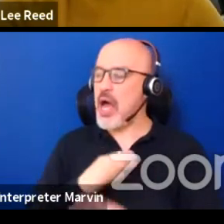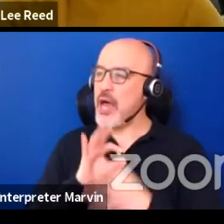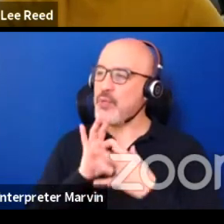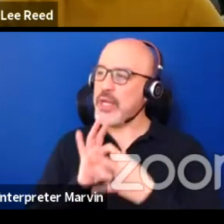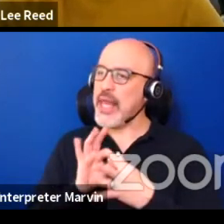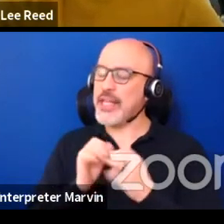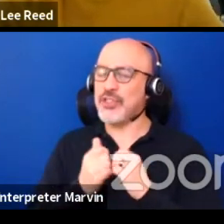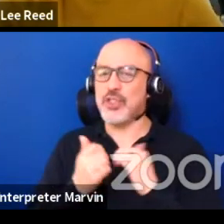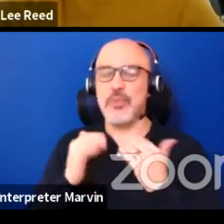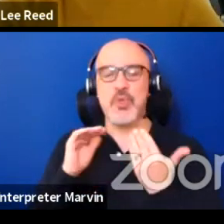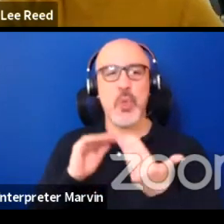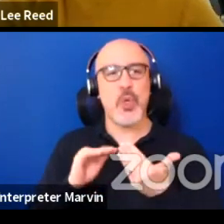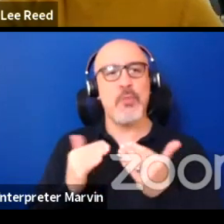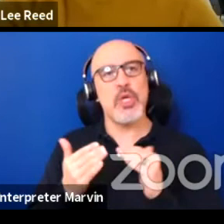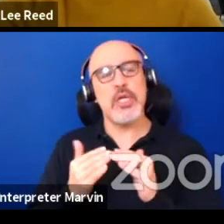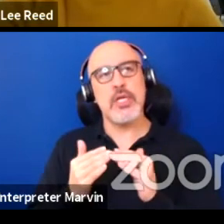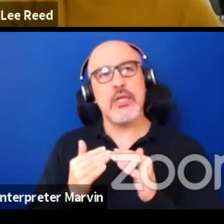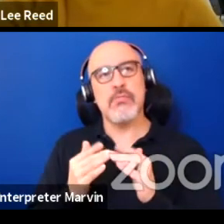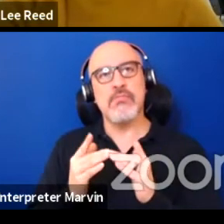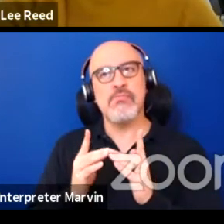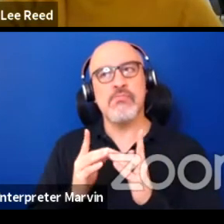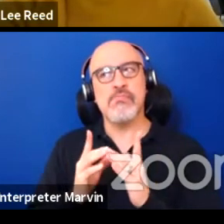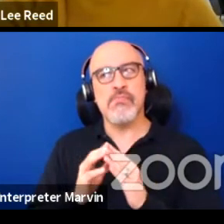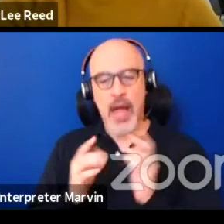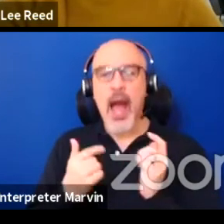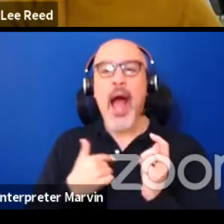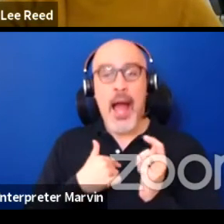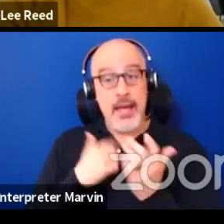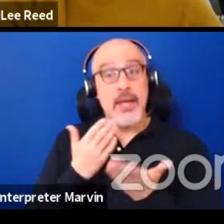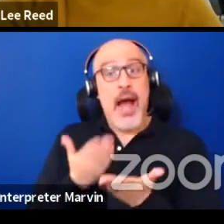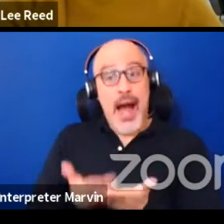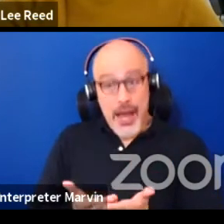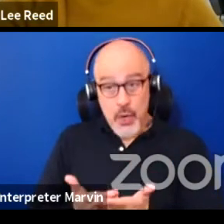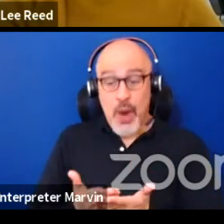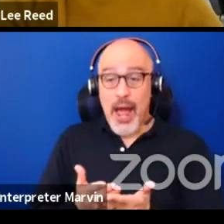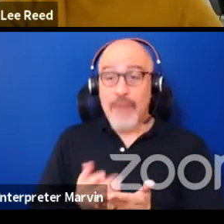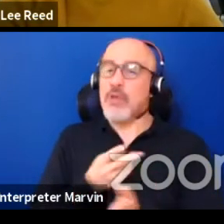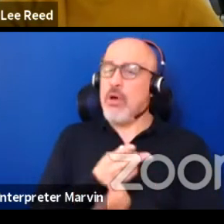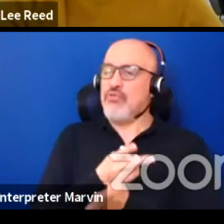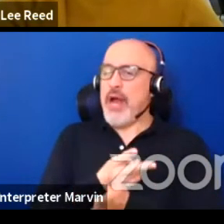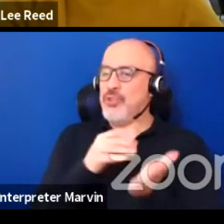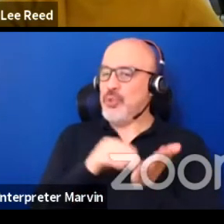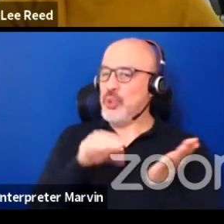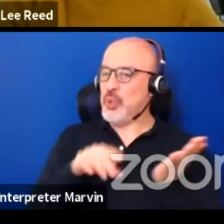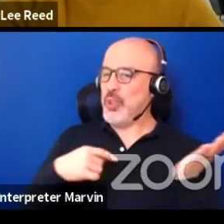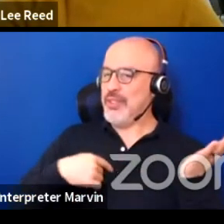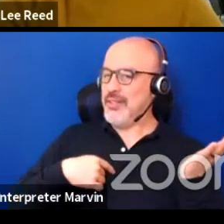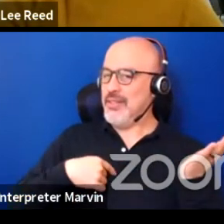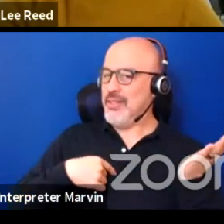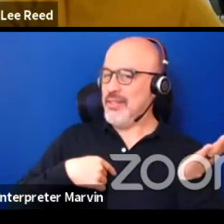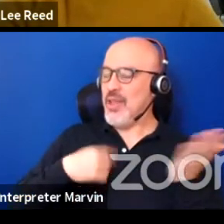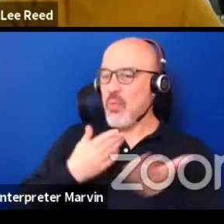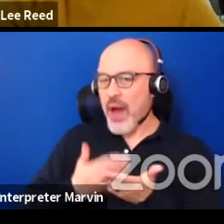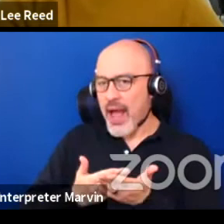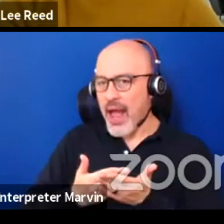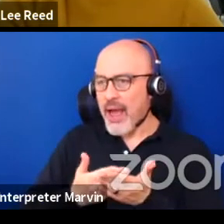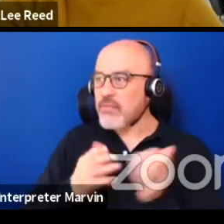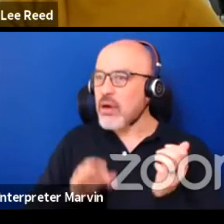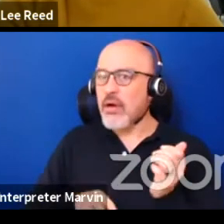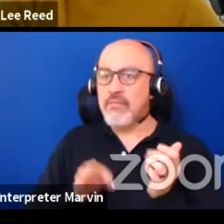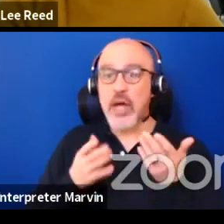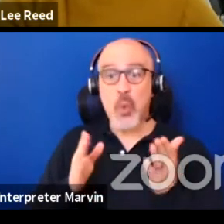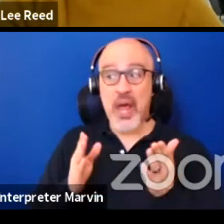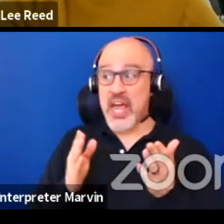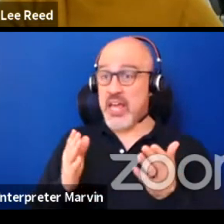this community is that I arrived here as a graduate student. and found a way to make a life